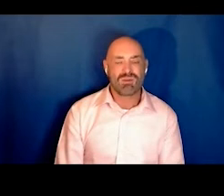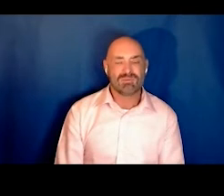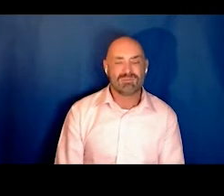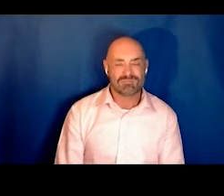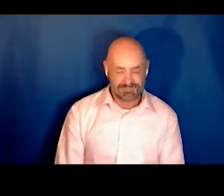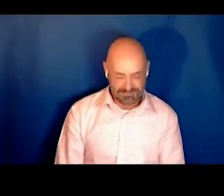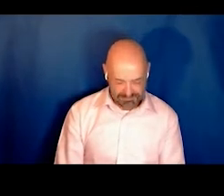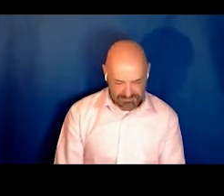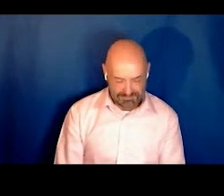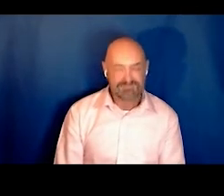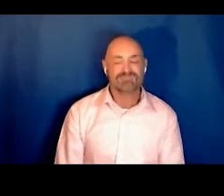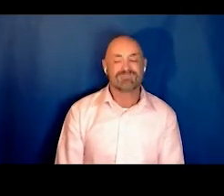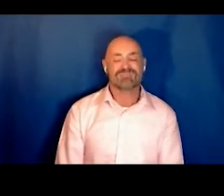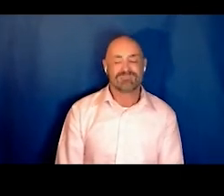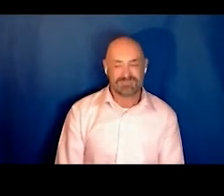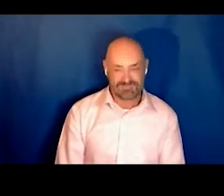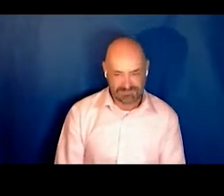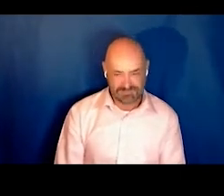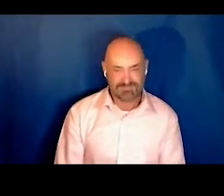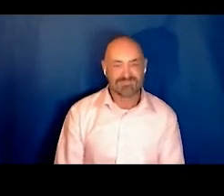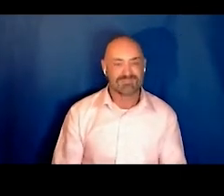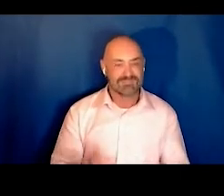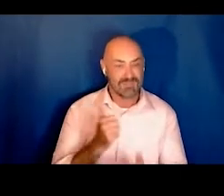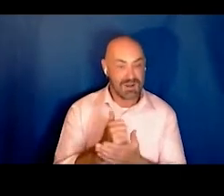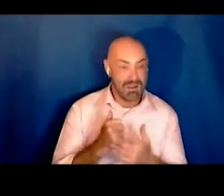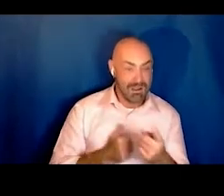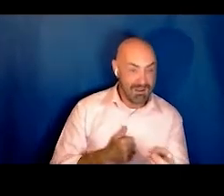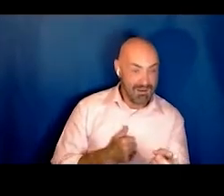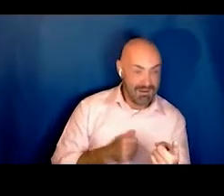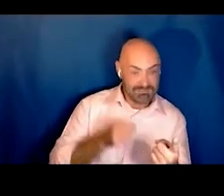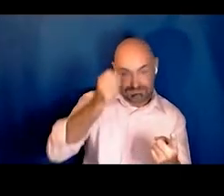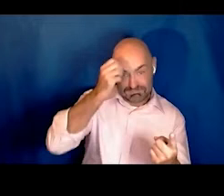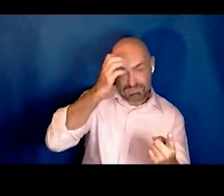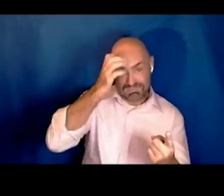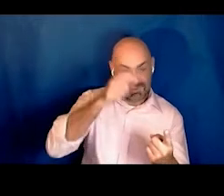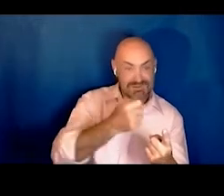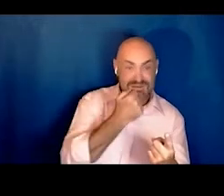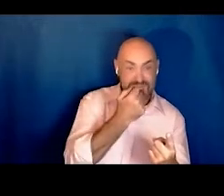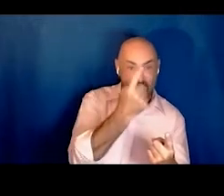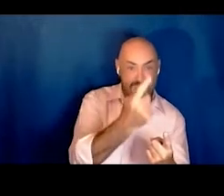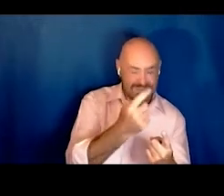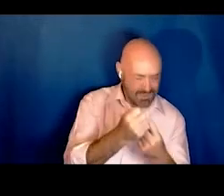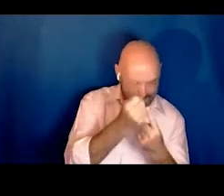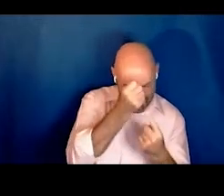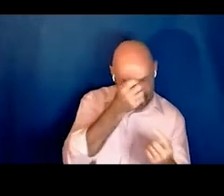Okay, great. So we've got someone in the room who has a lot of awareness.